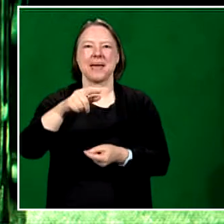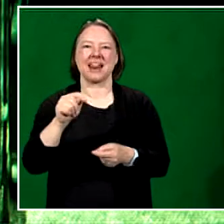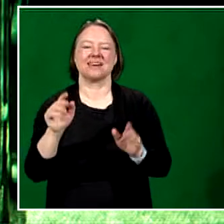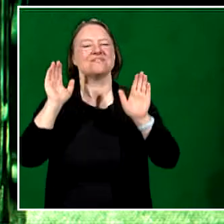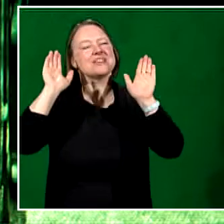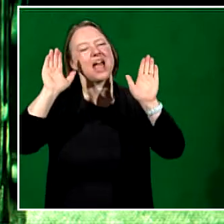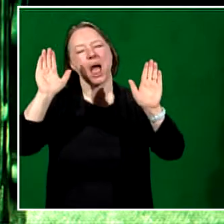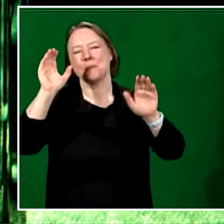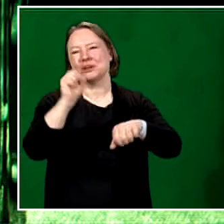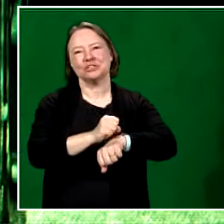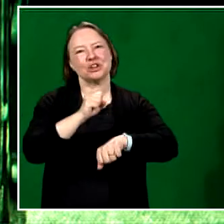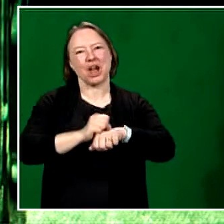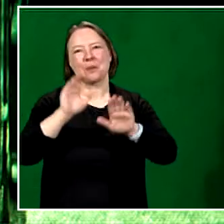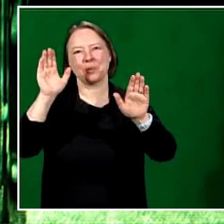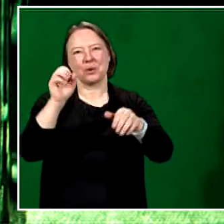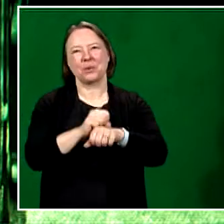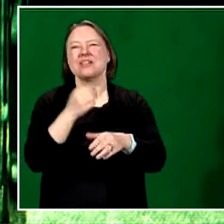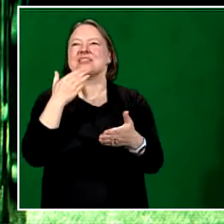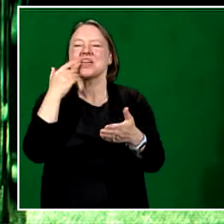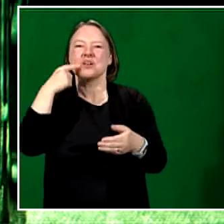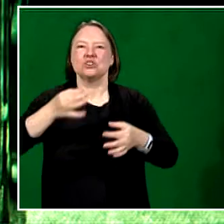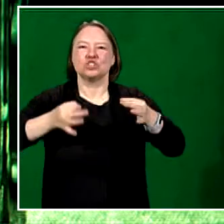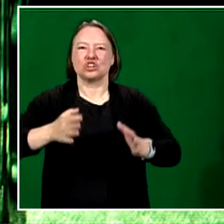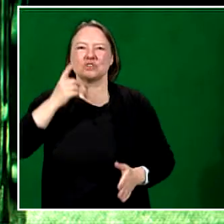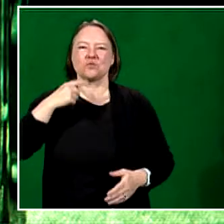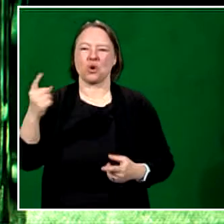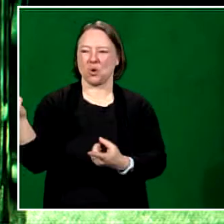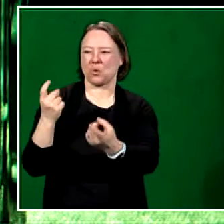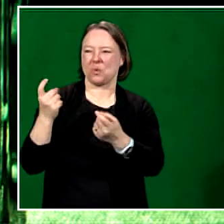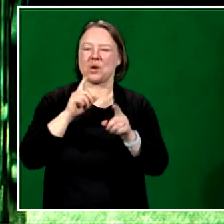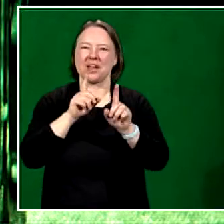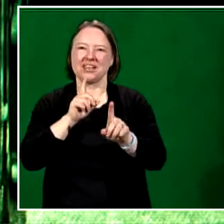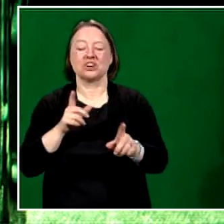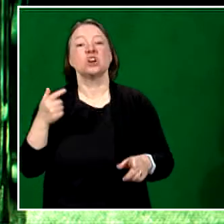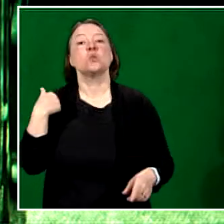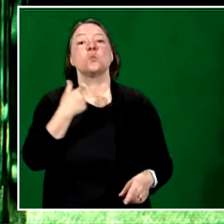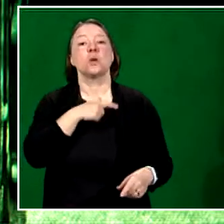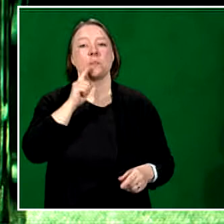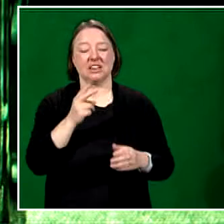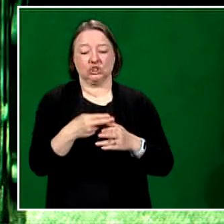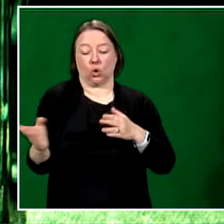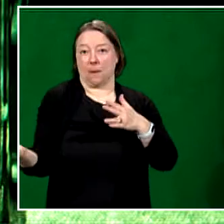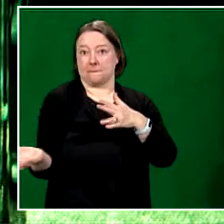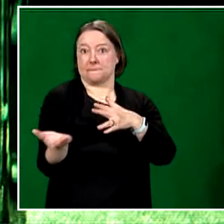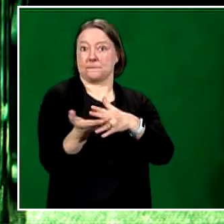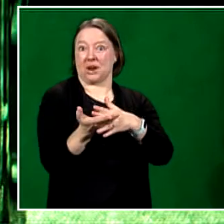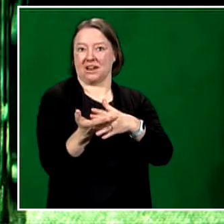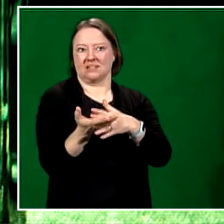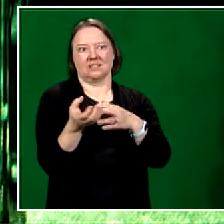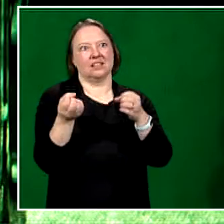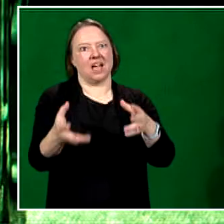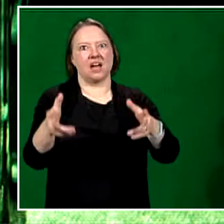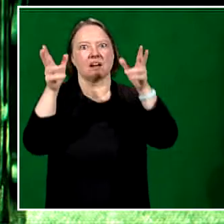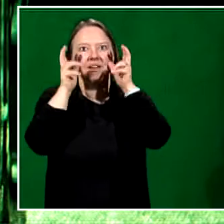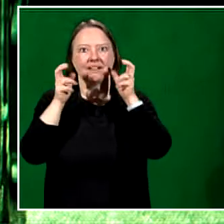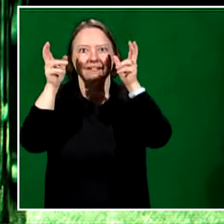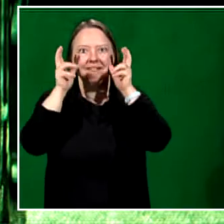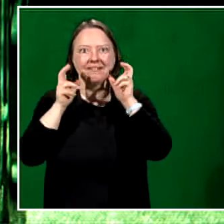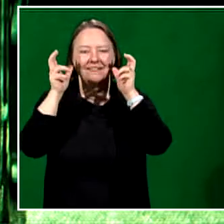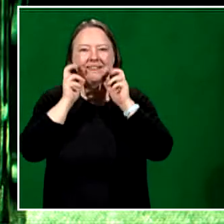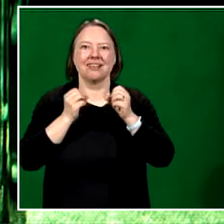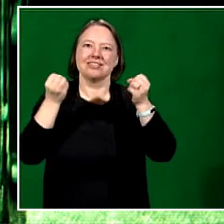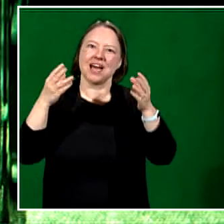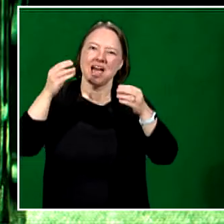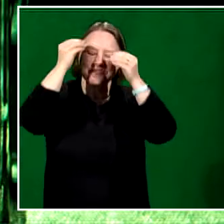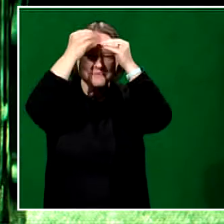job. Great work. Thanks, judges, for the Q&A. We are going to take a short break. That was a lot to take in, some really phenomenal